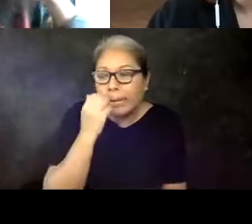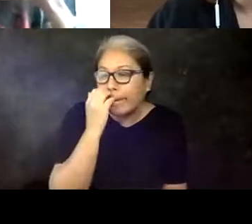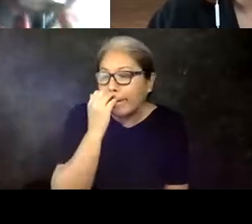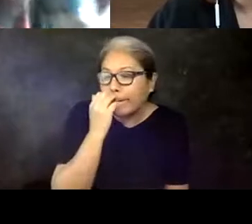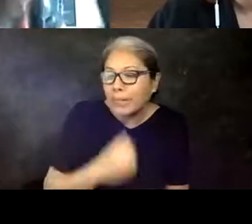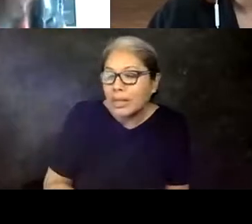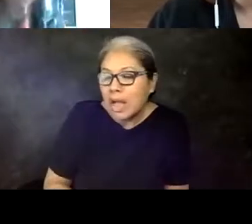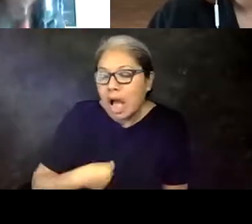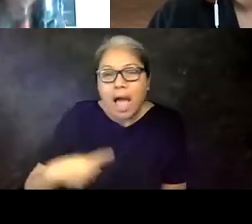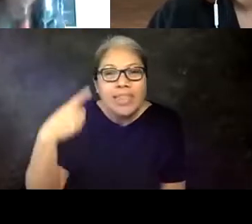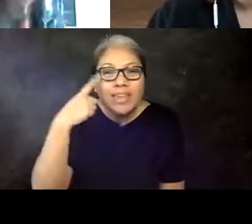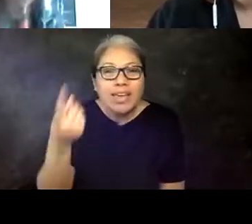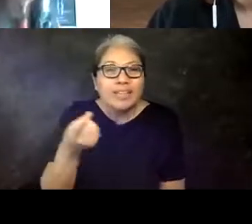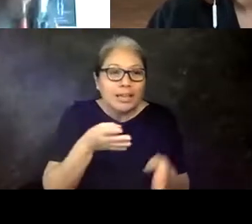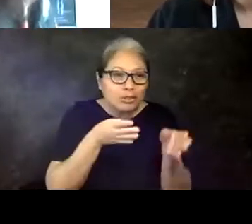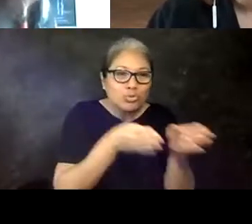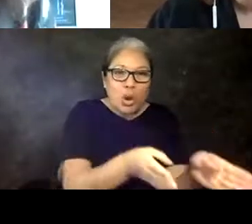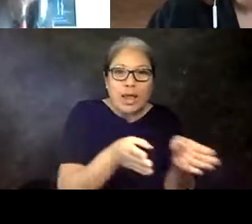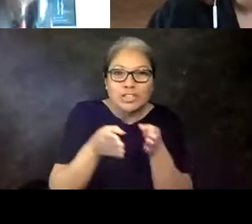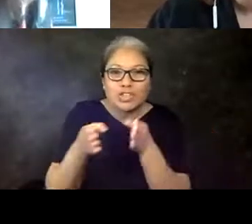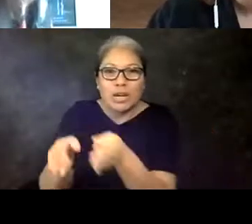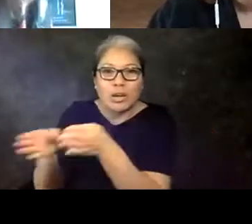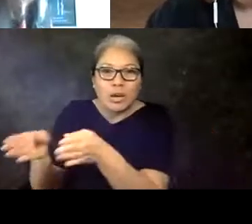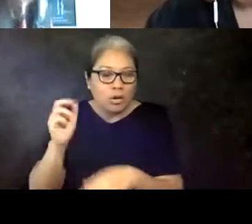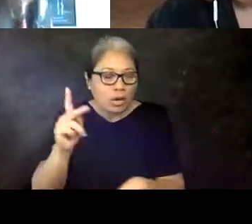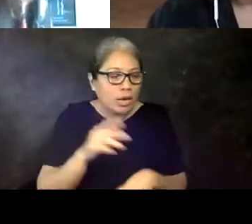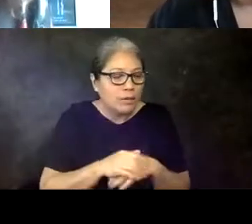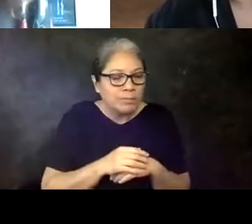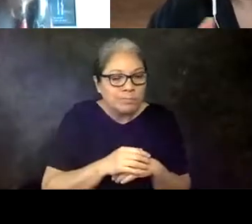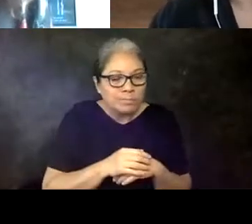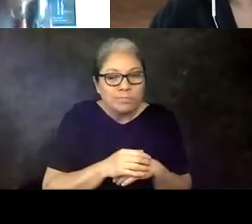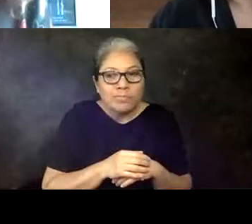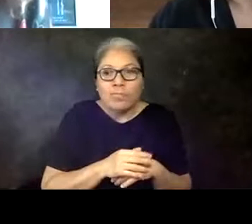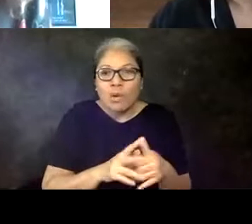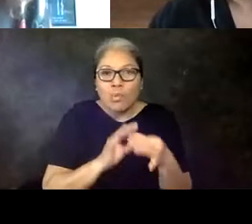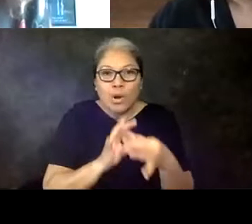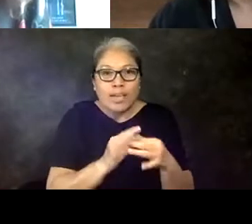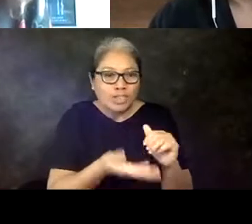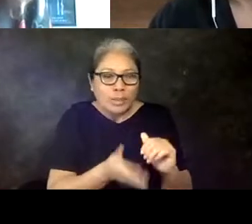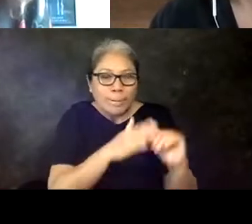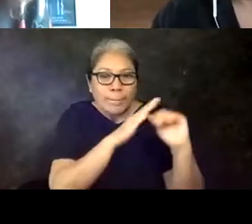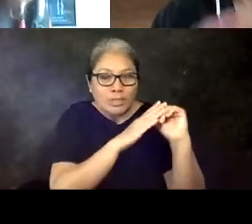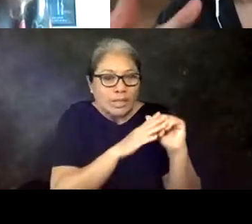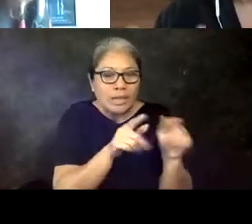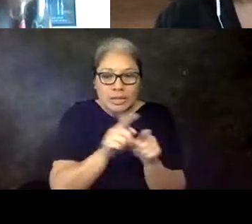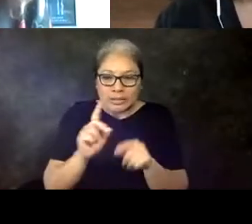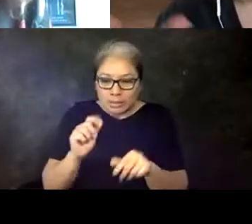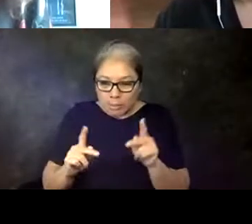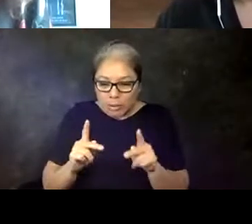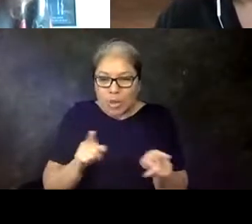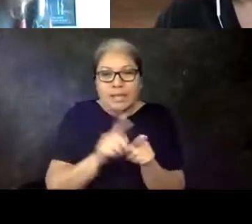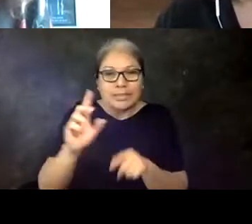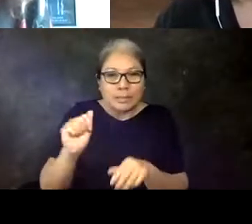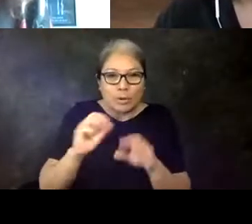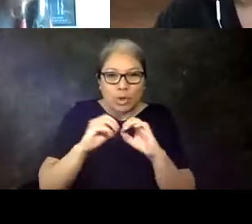think in terms of strategy, building relationships as disabled people, as disabled organizations with each other, like